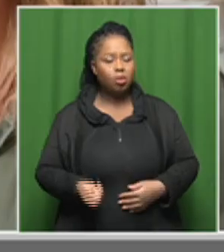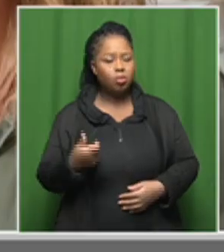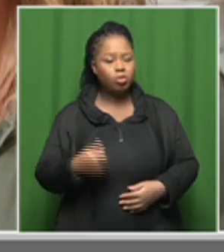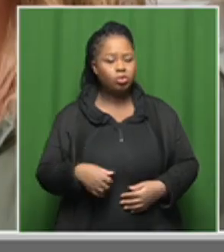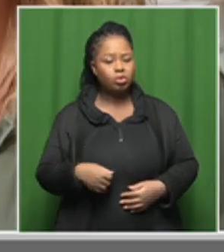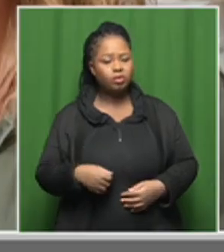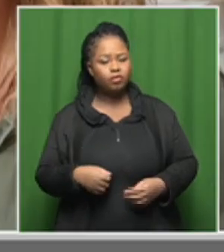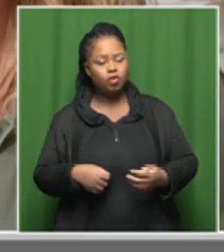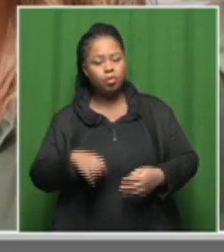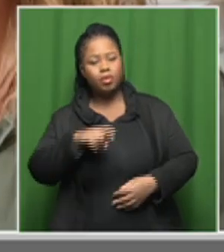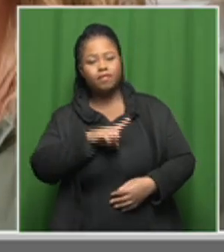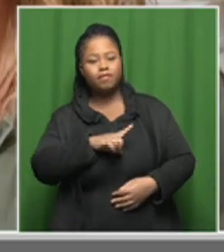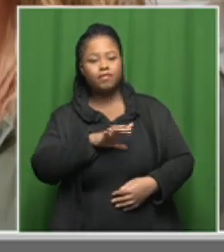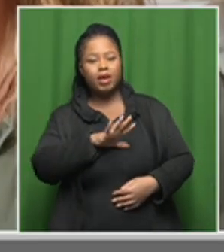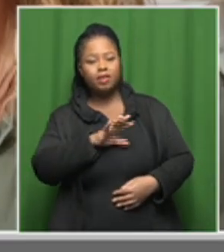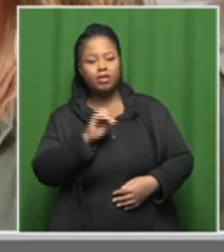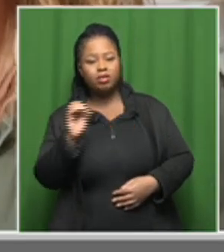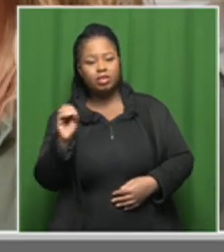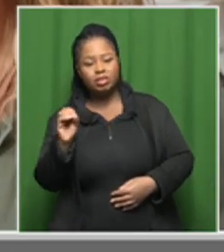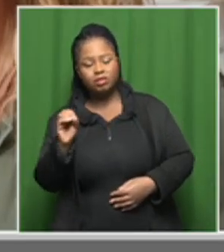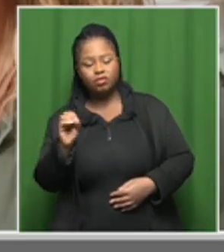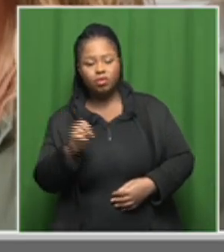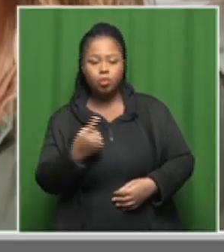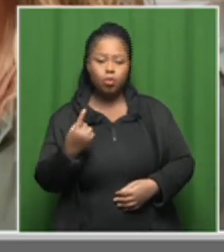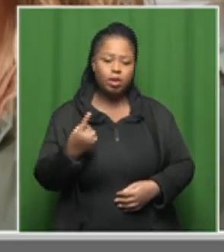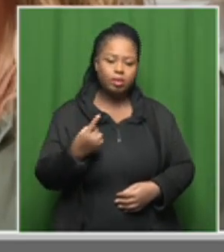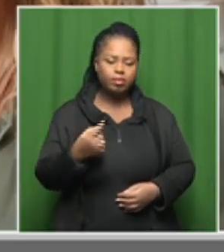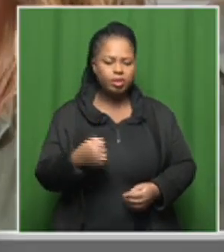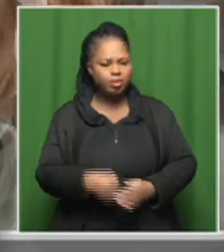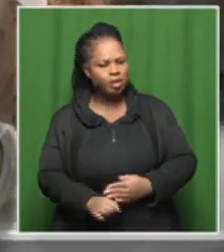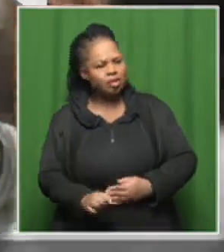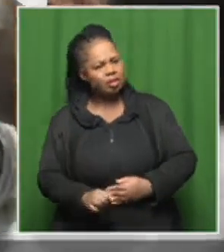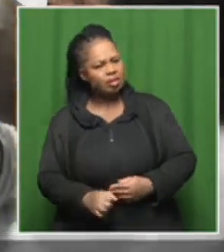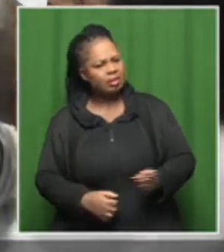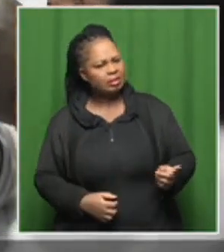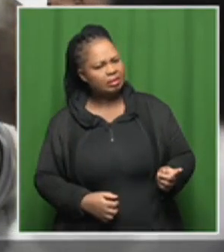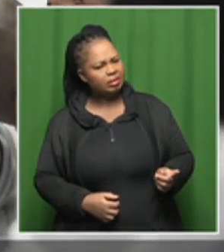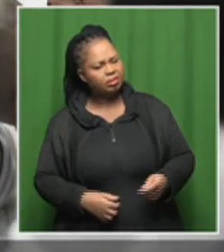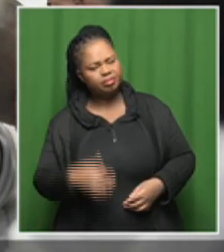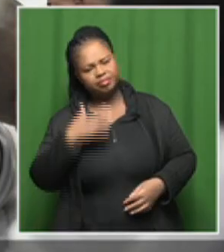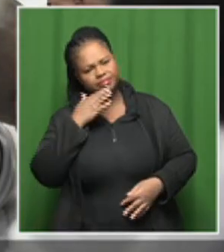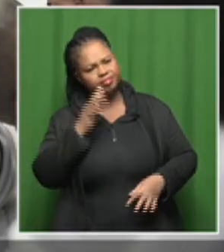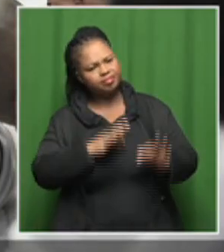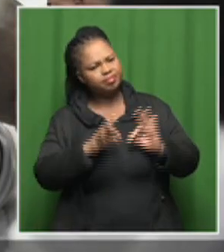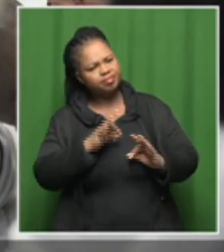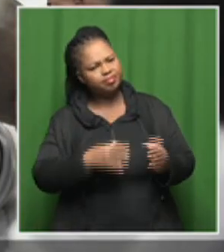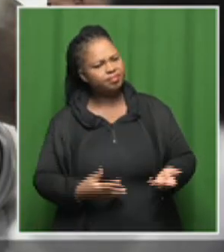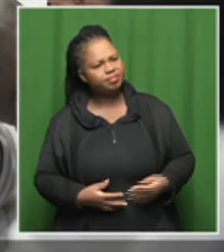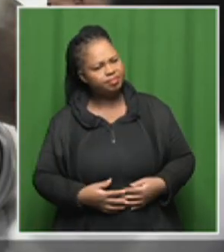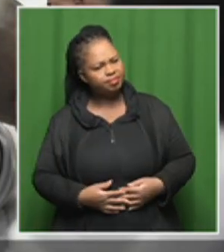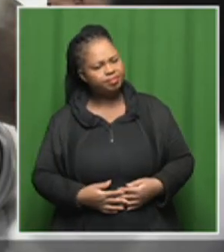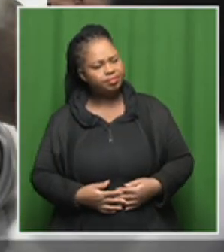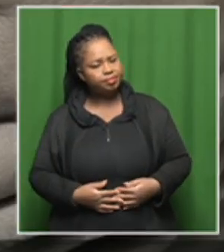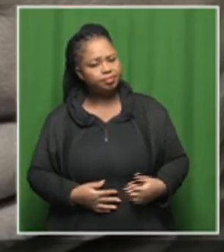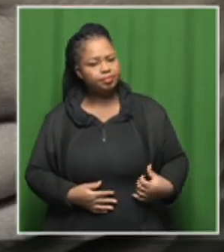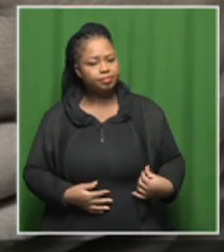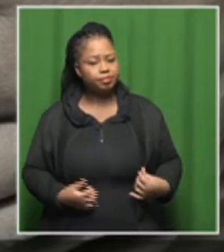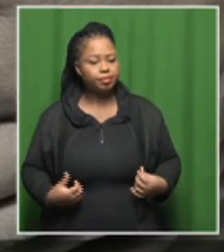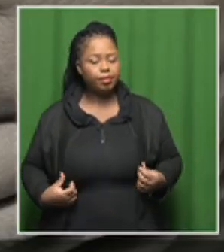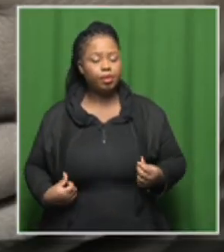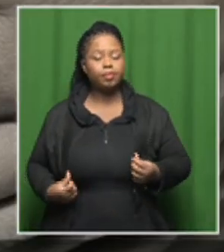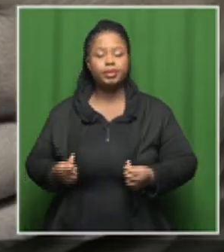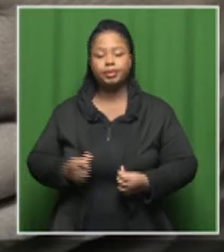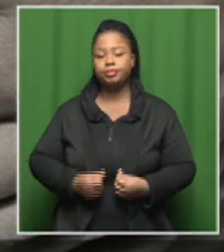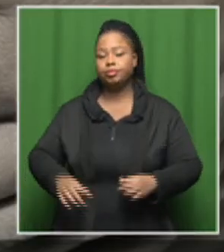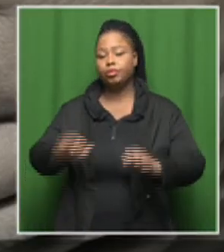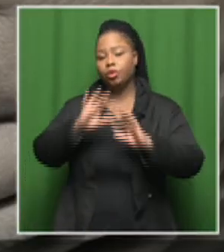in 500 live births. Perhaps elaborate a bit more on this. Well, the world